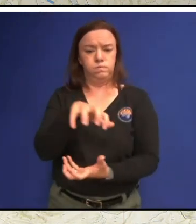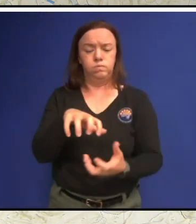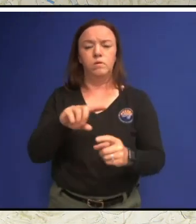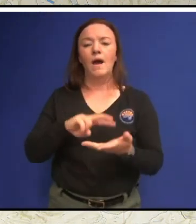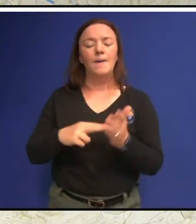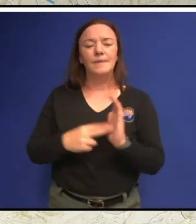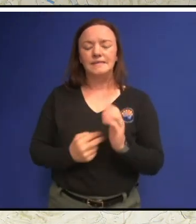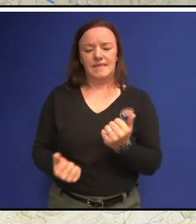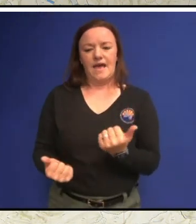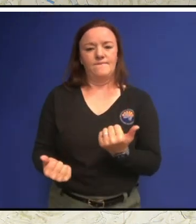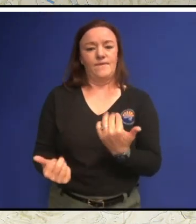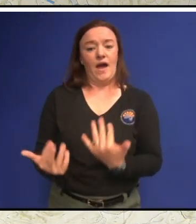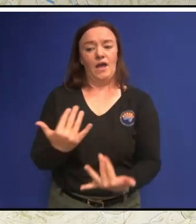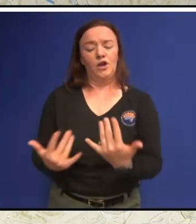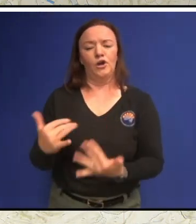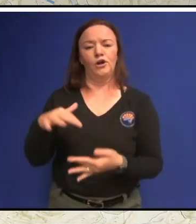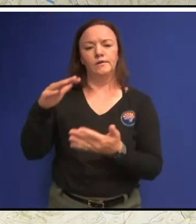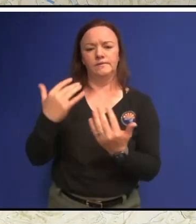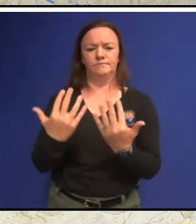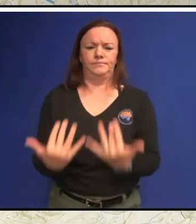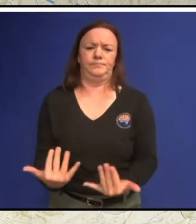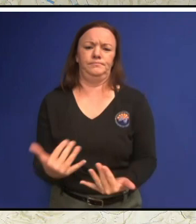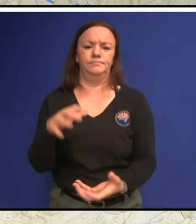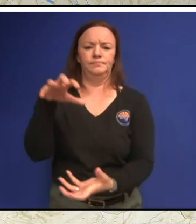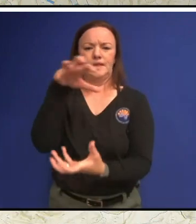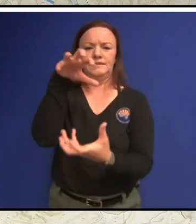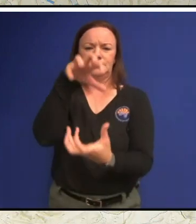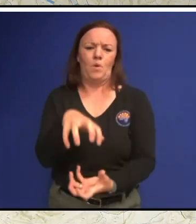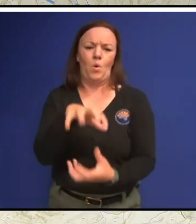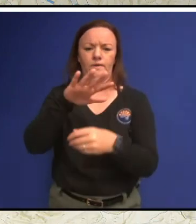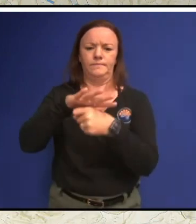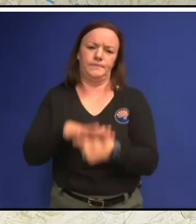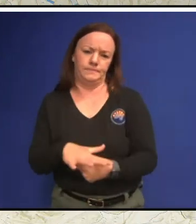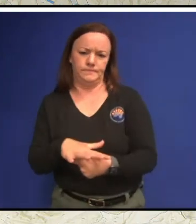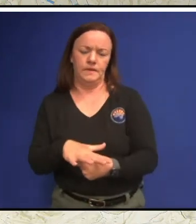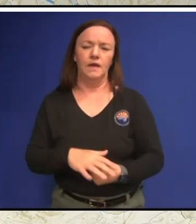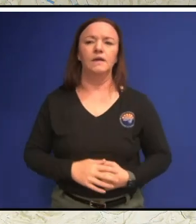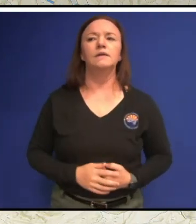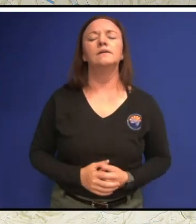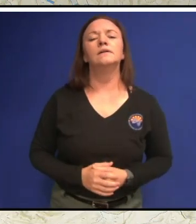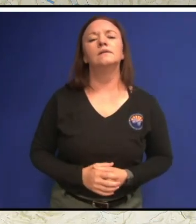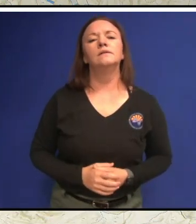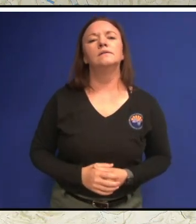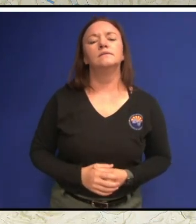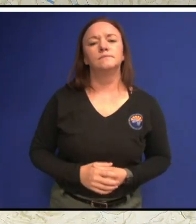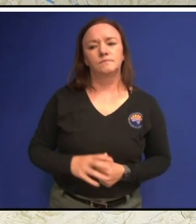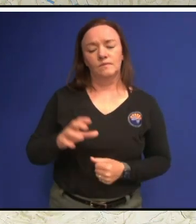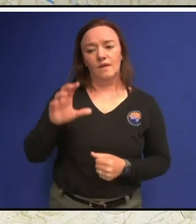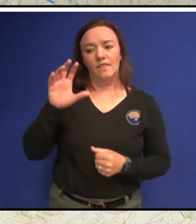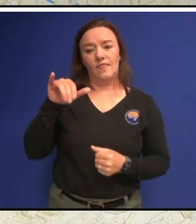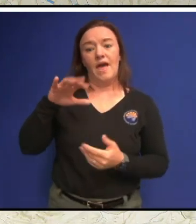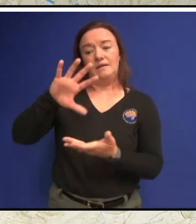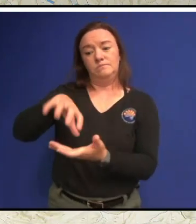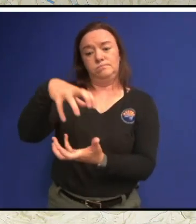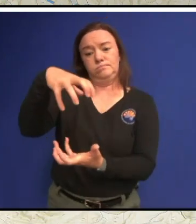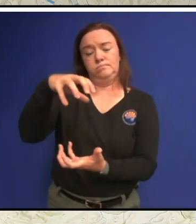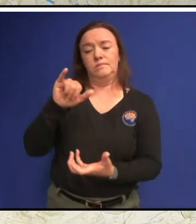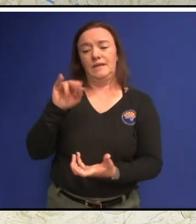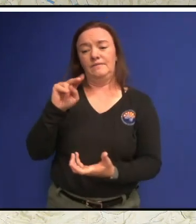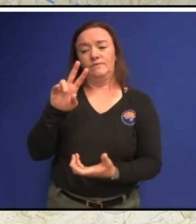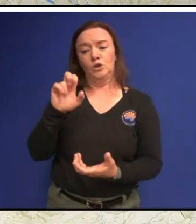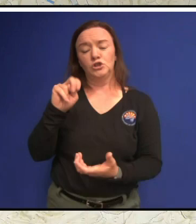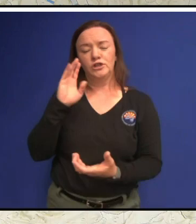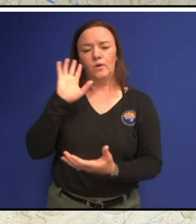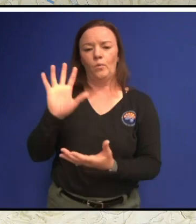high in the atmosphere. The reason I'm telling you that is that means that it's likely that inversion will lift. The conditions